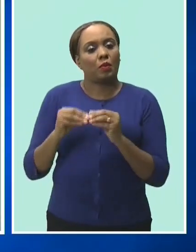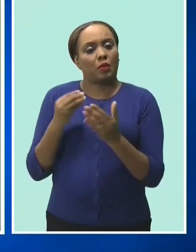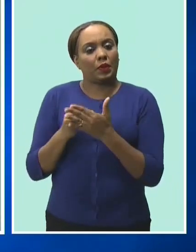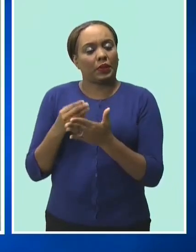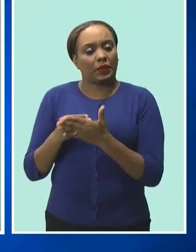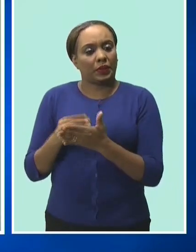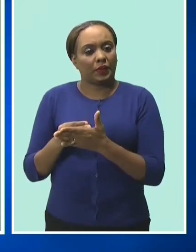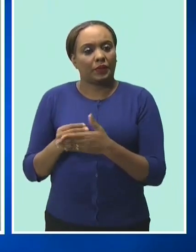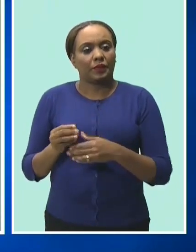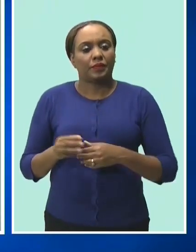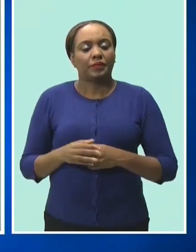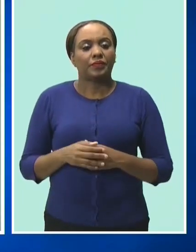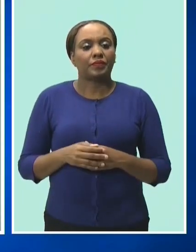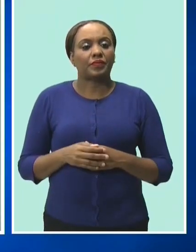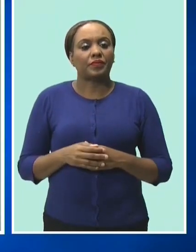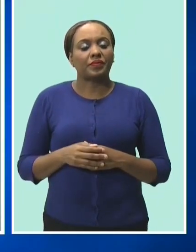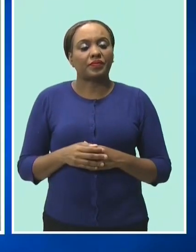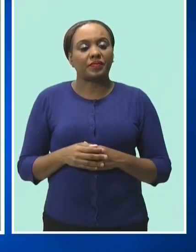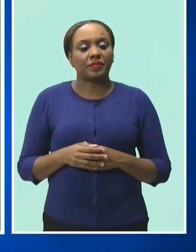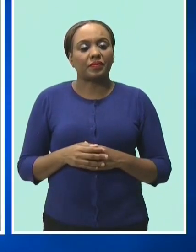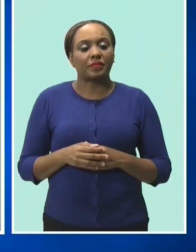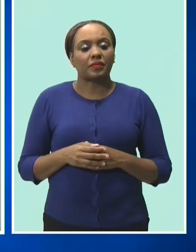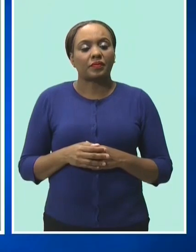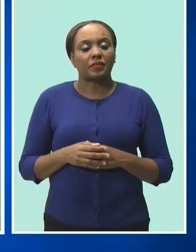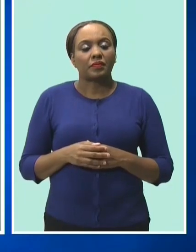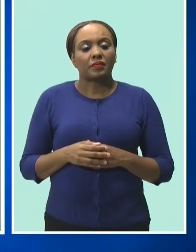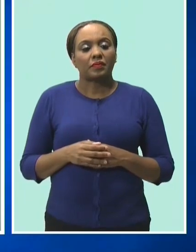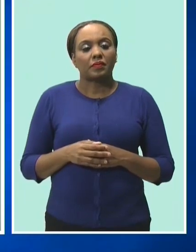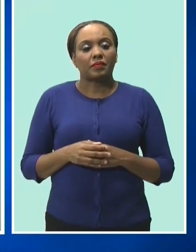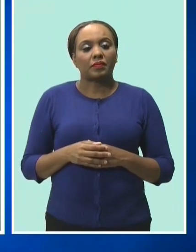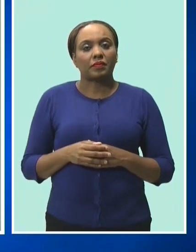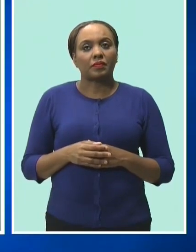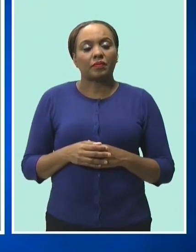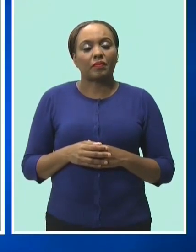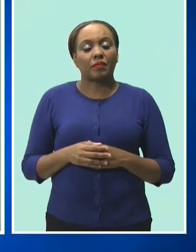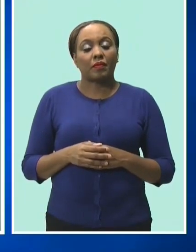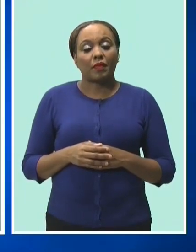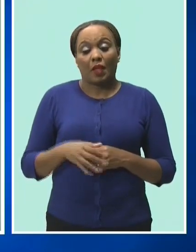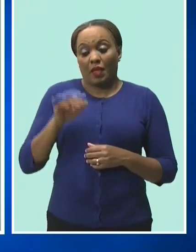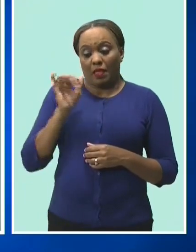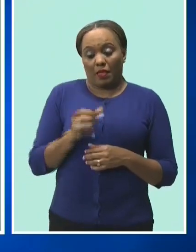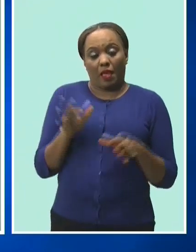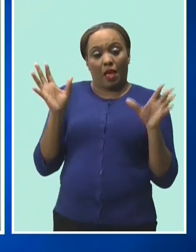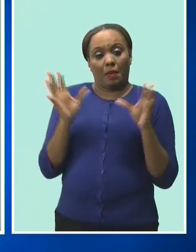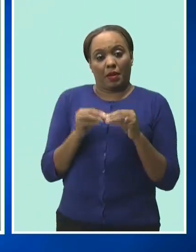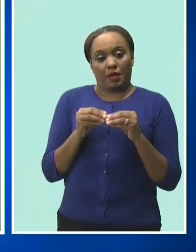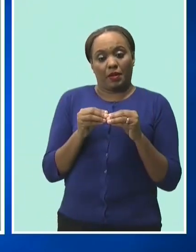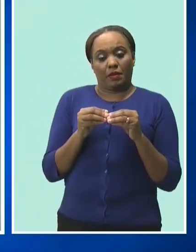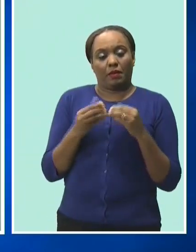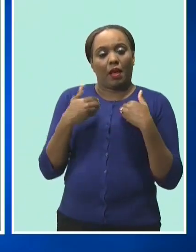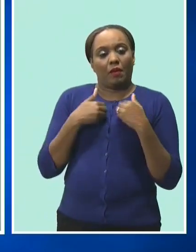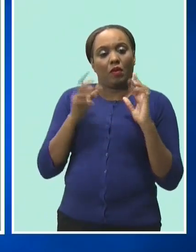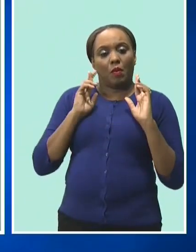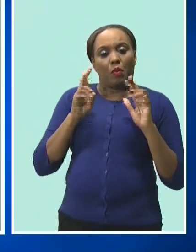The report from that meeting will be forwarded to the Prime Ministerial Subcommittee, where